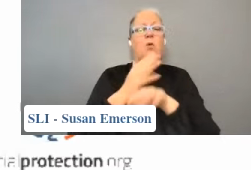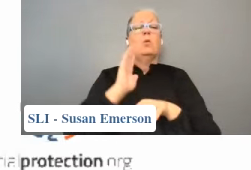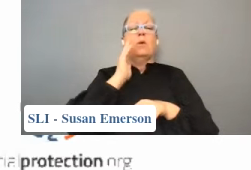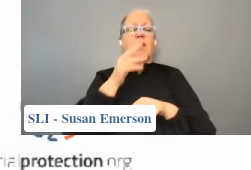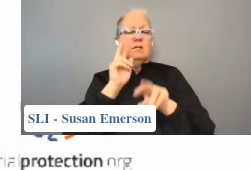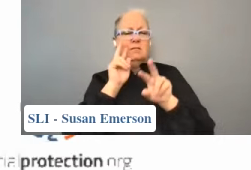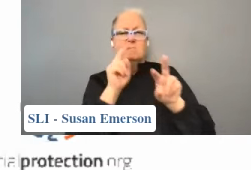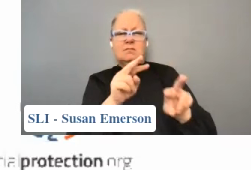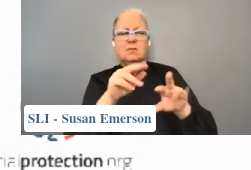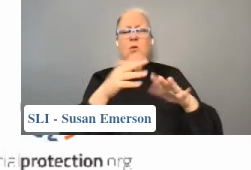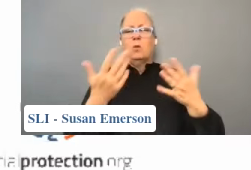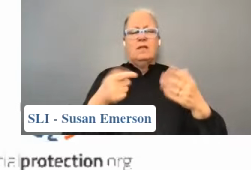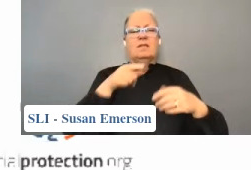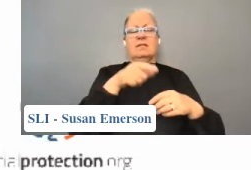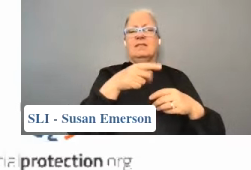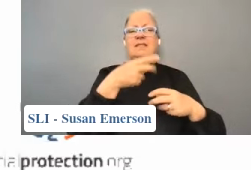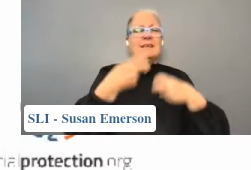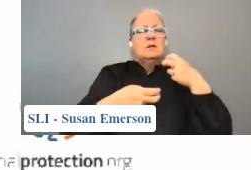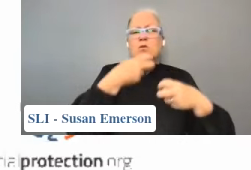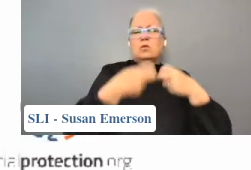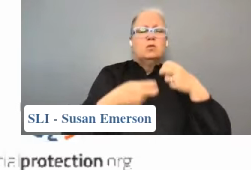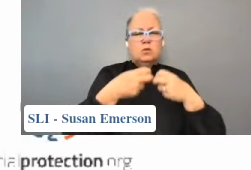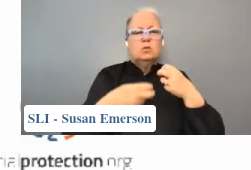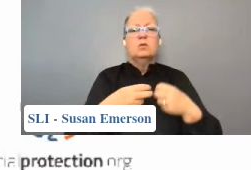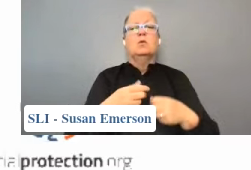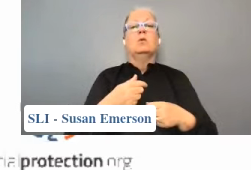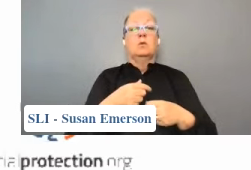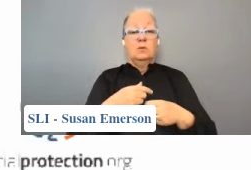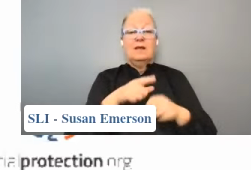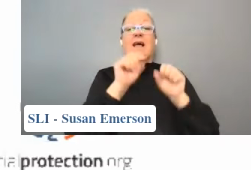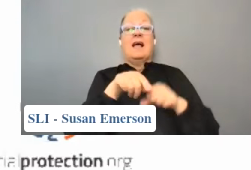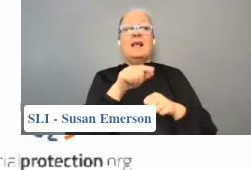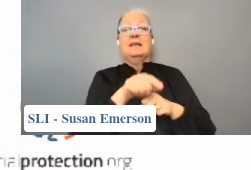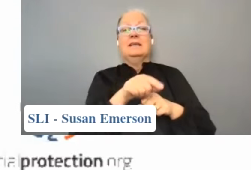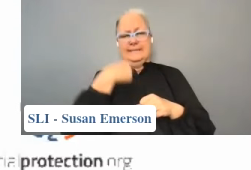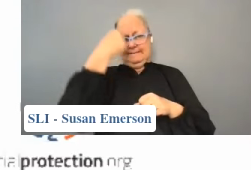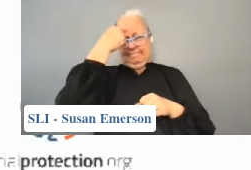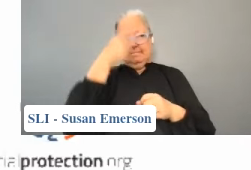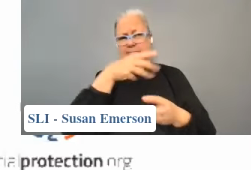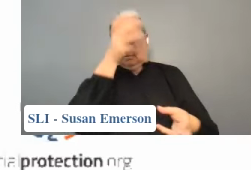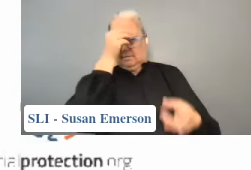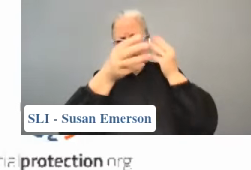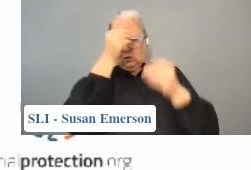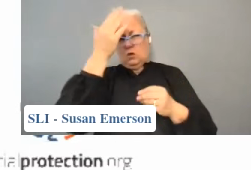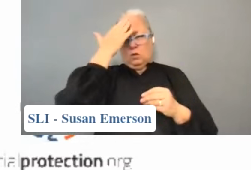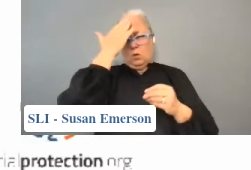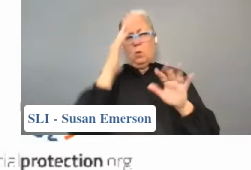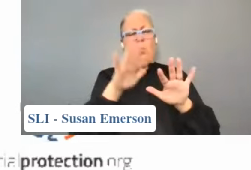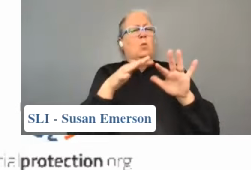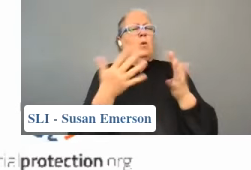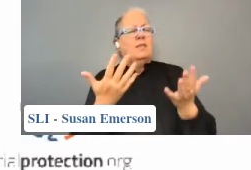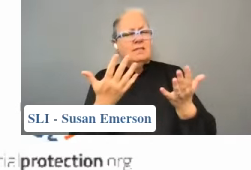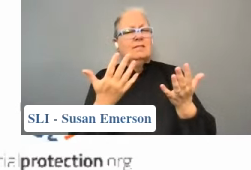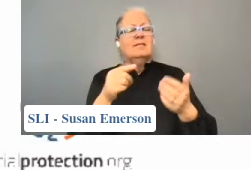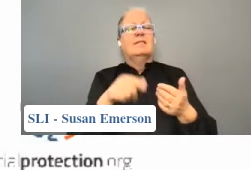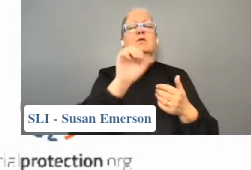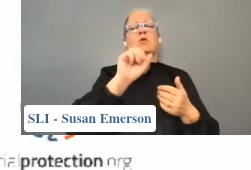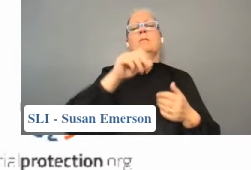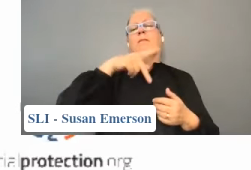so we can implement relevant learnings in our social protection responses. I will now hand over to Sarah